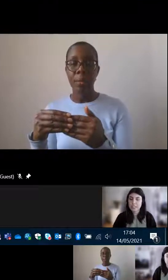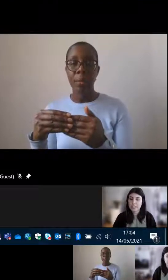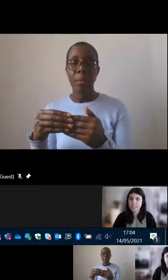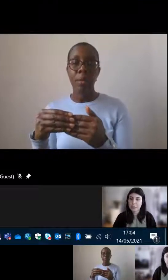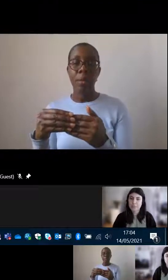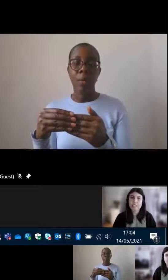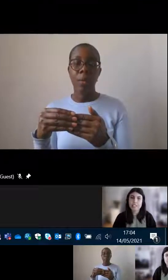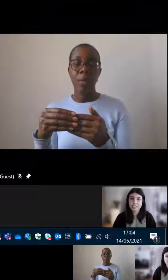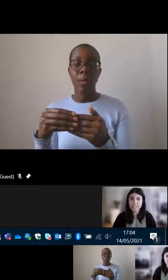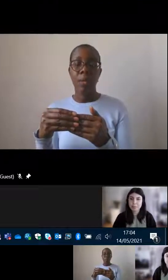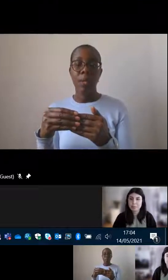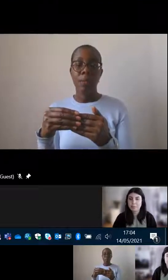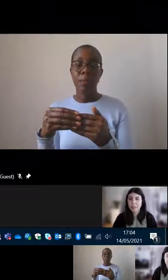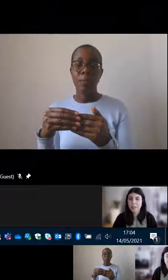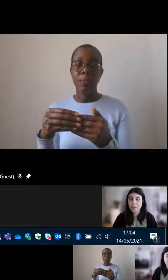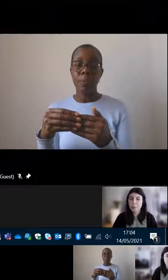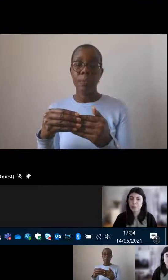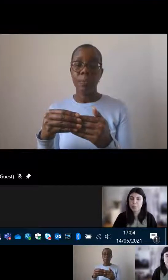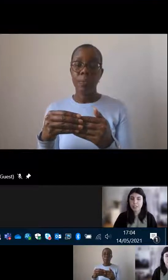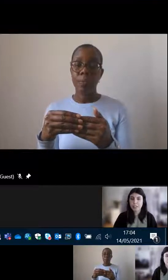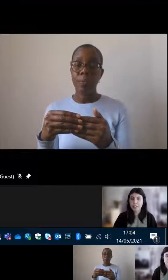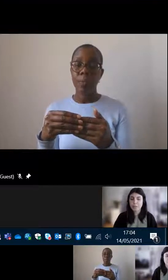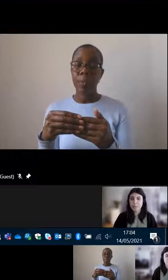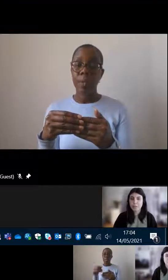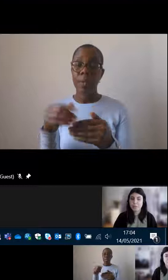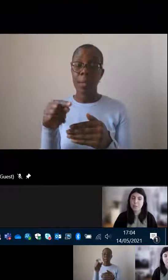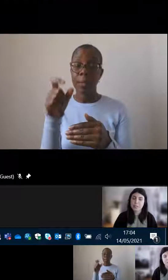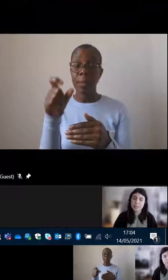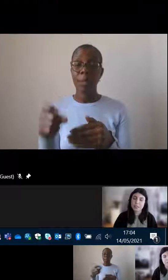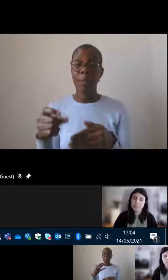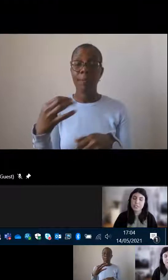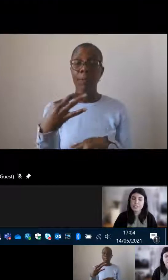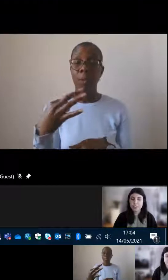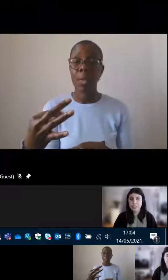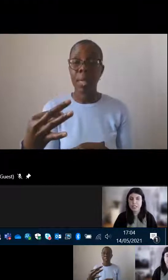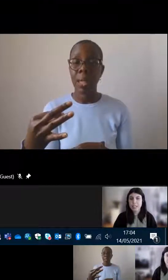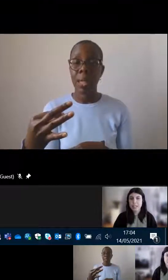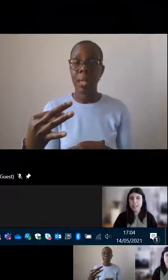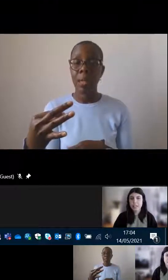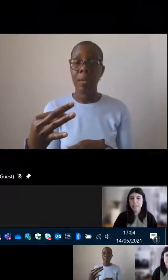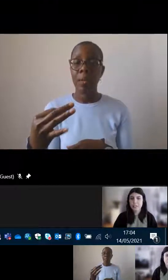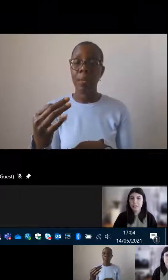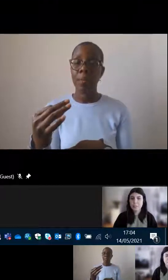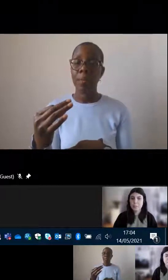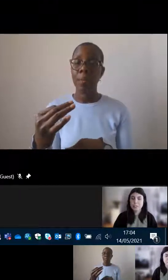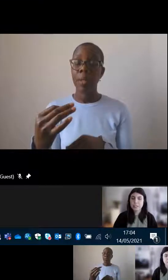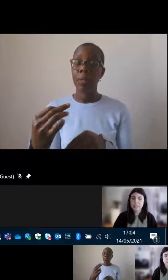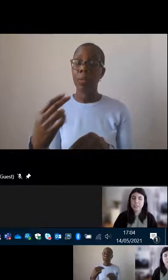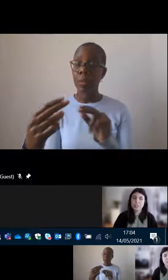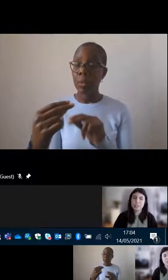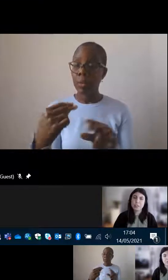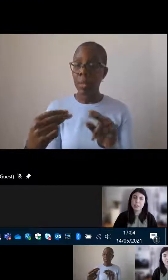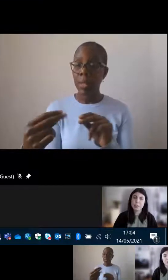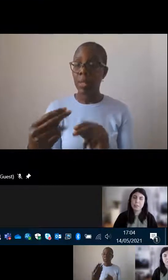one-to-one befriender who you can speak with confidentially and really